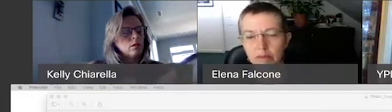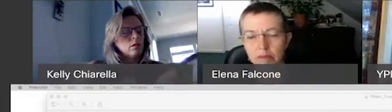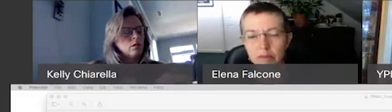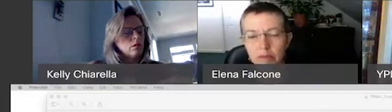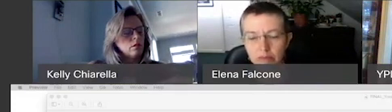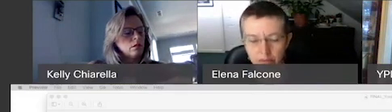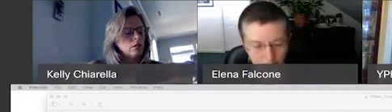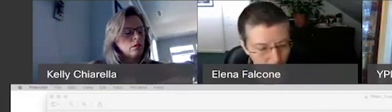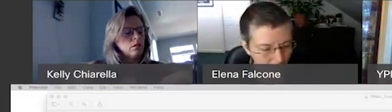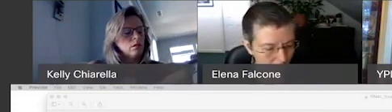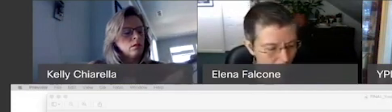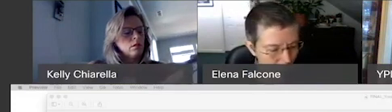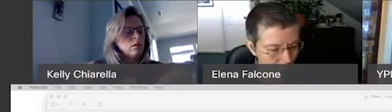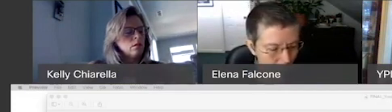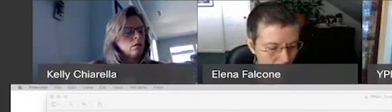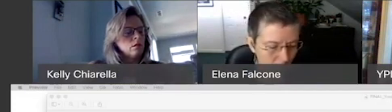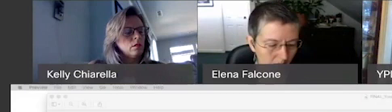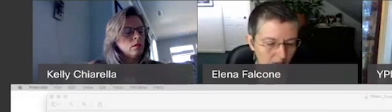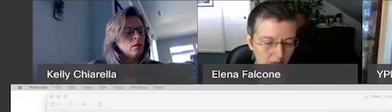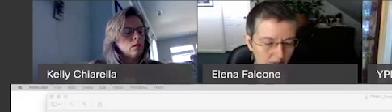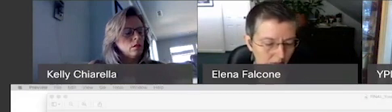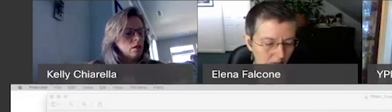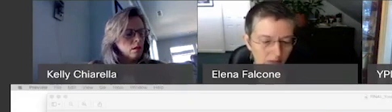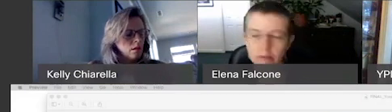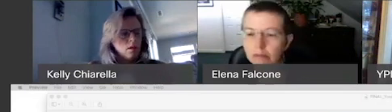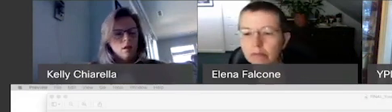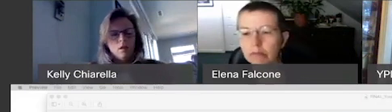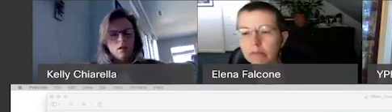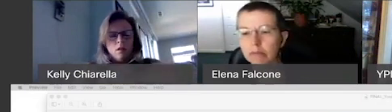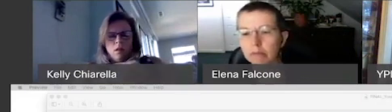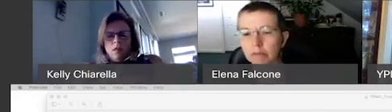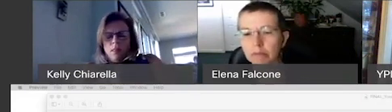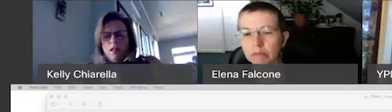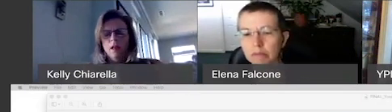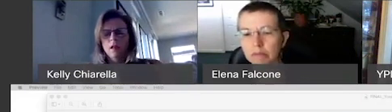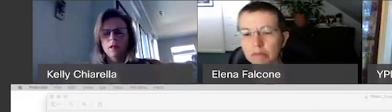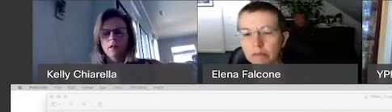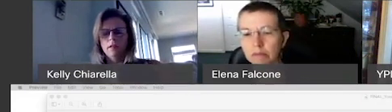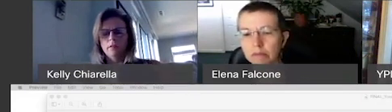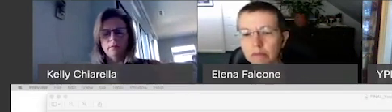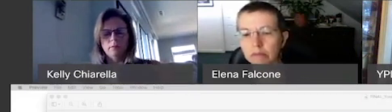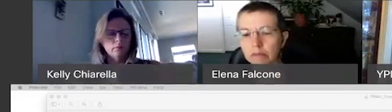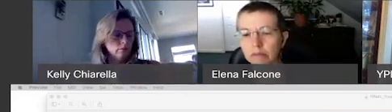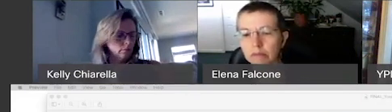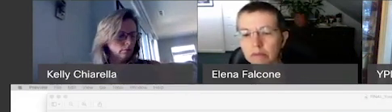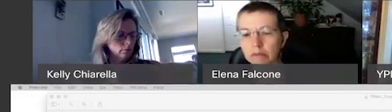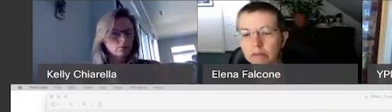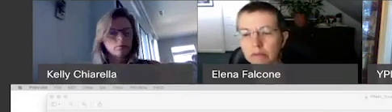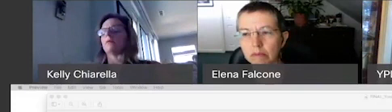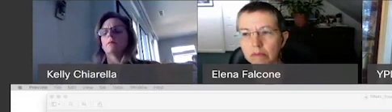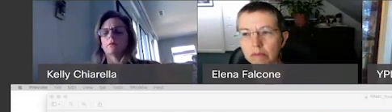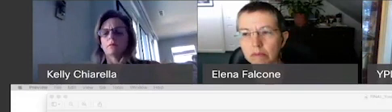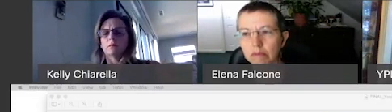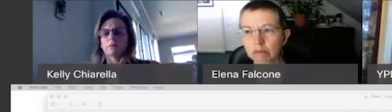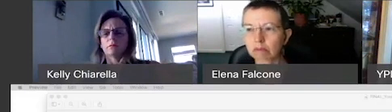for a scammer to get money from us. When scammers ask for money from victims, up until a couple of years ago, what they used to tell people to do was